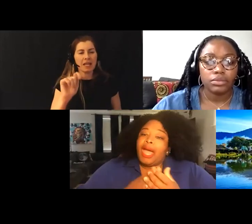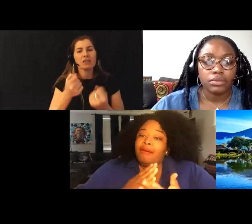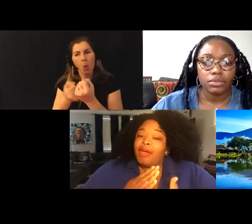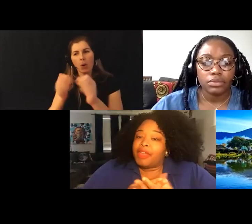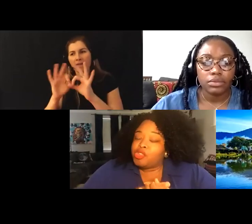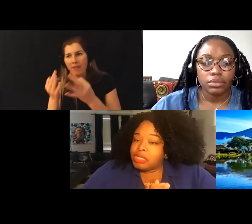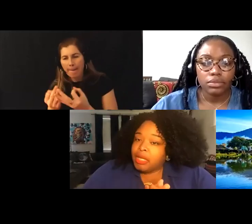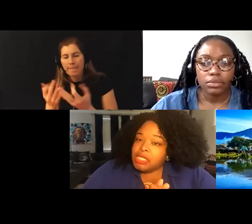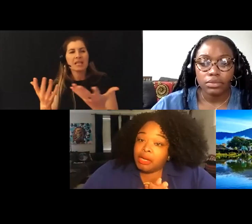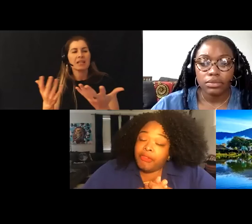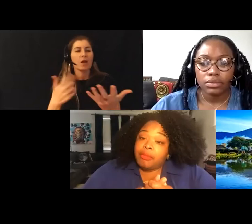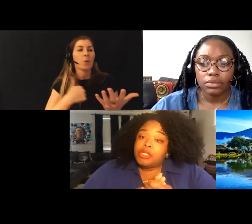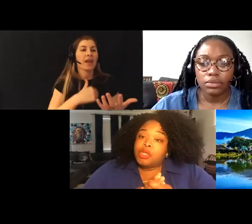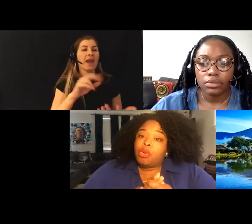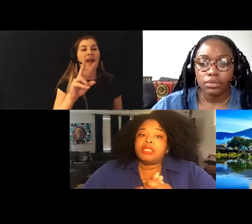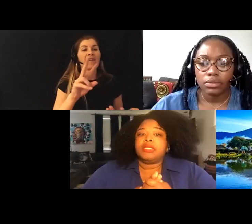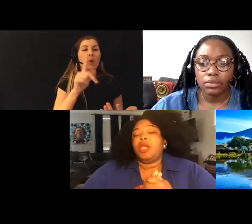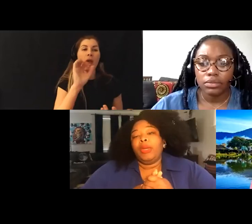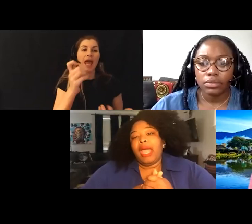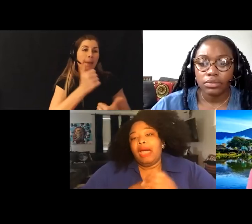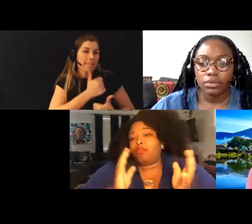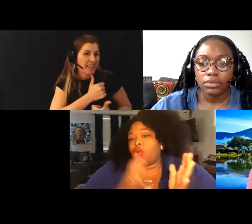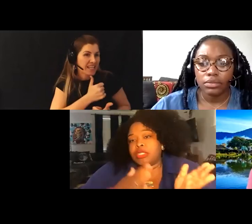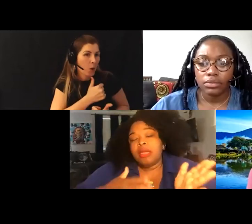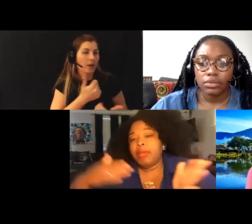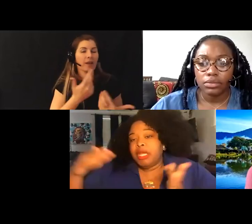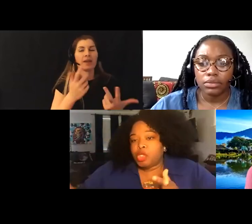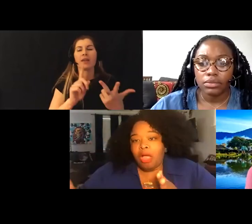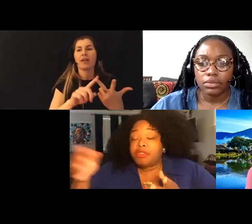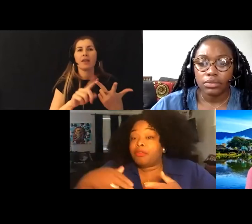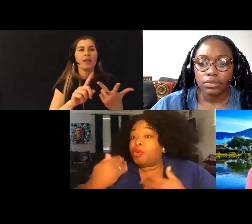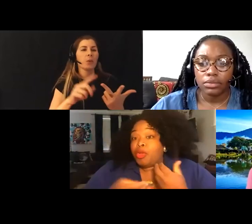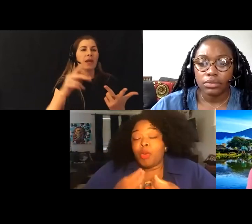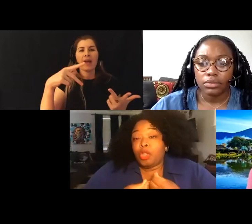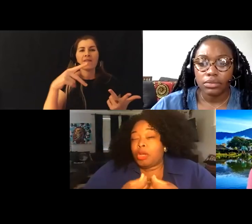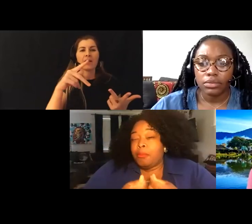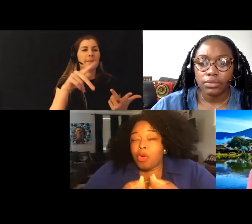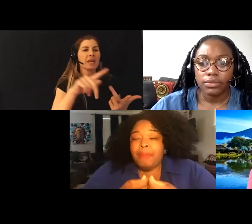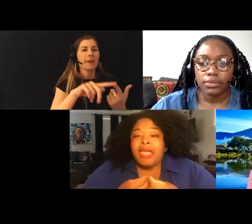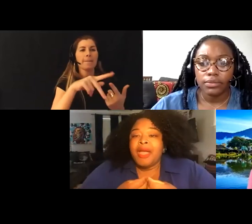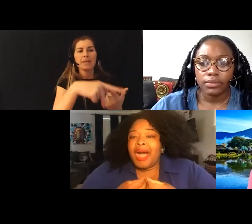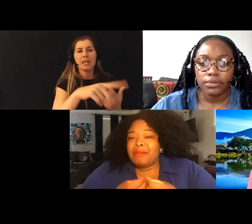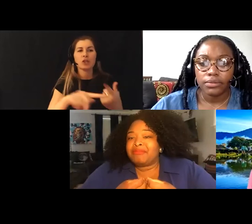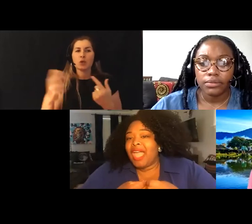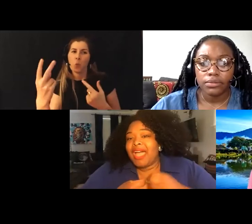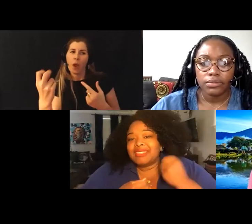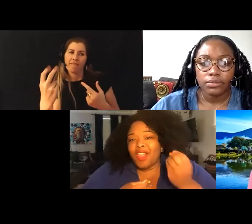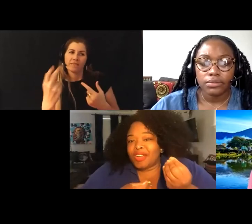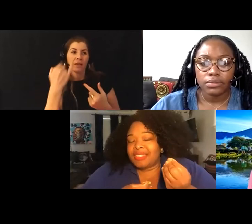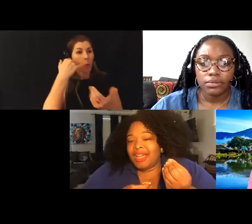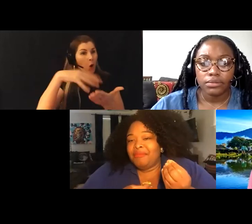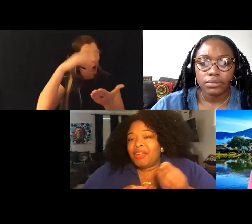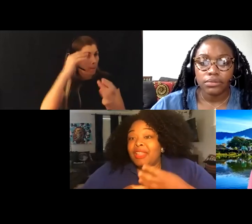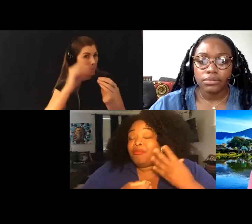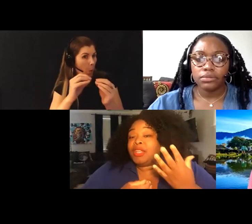We have a veterans and military families course. We have, of course, P-12. So if you want to learn more, maybe as the